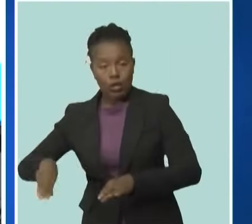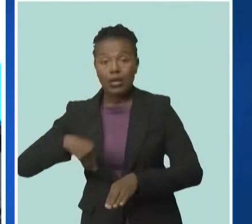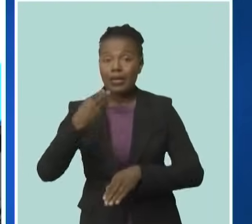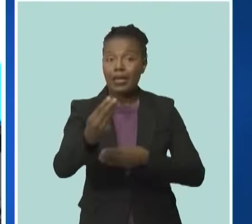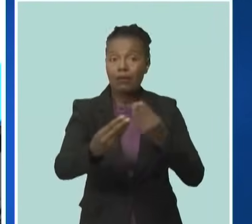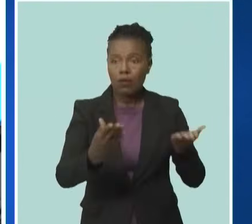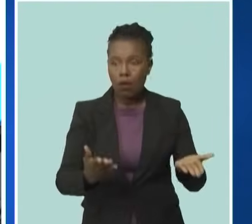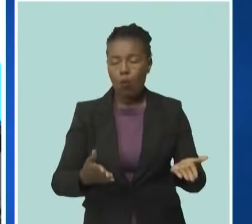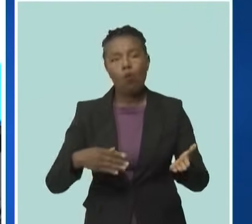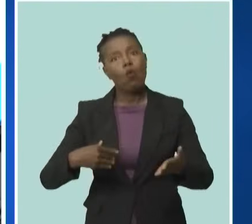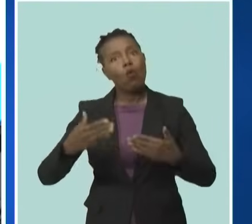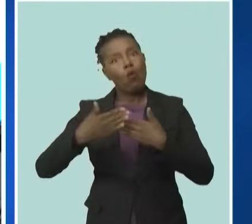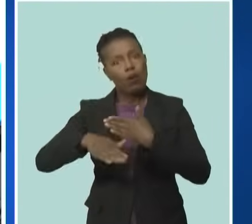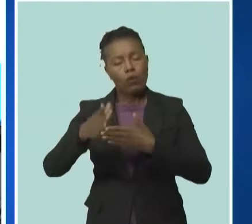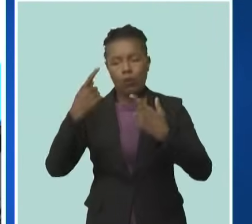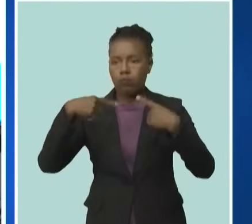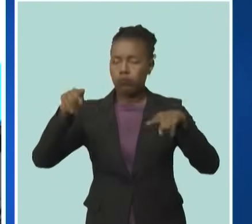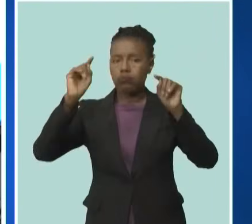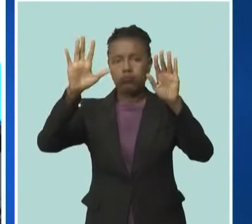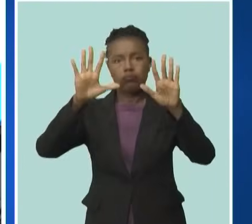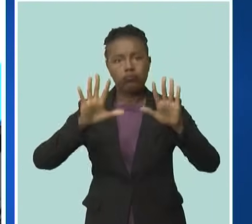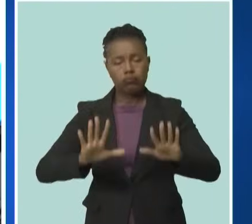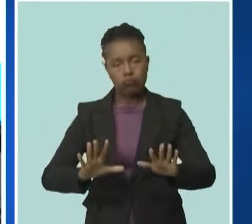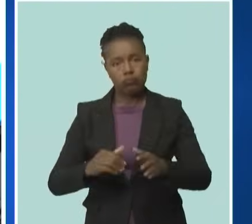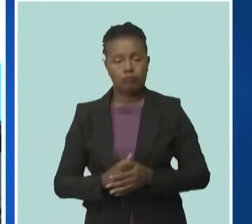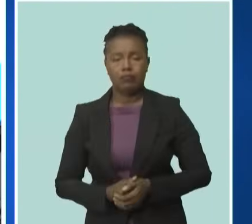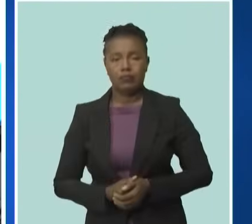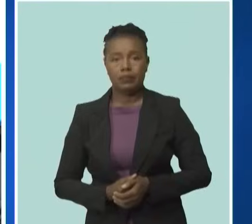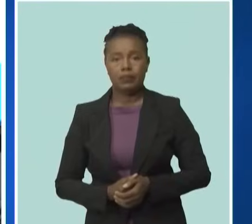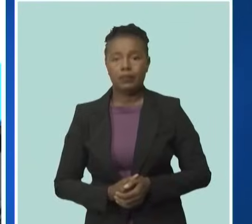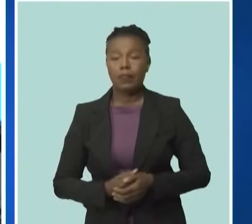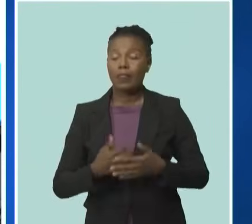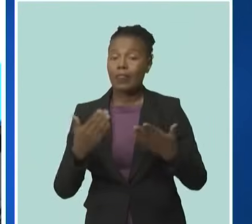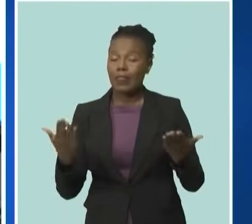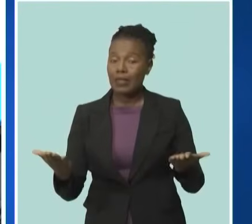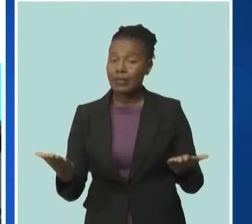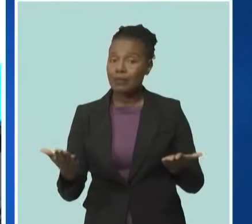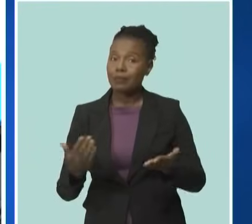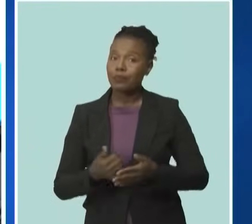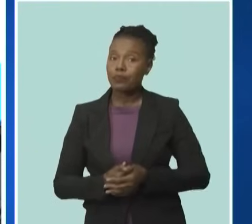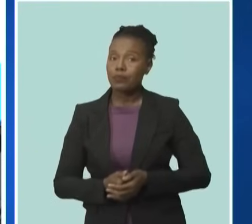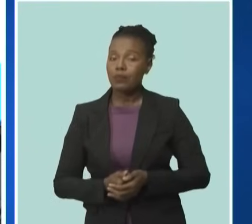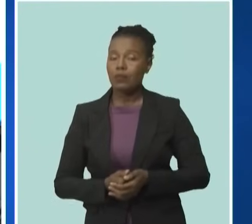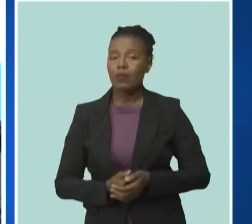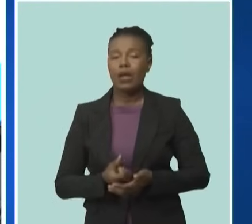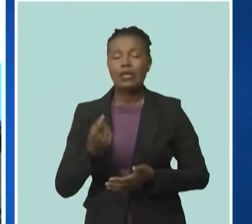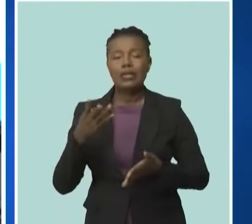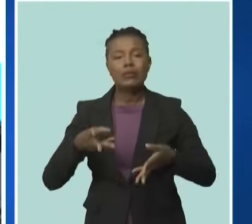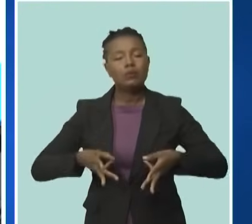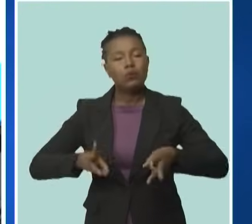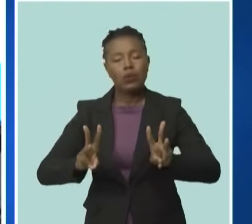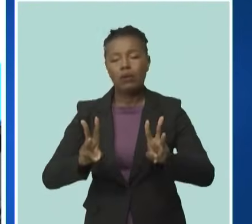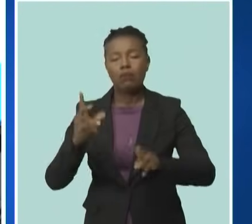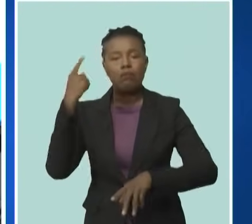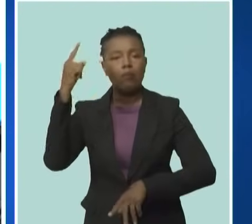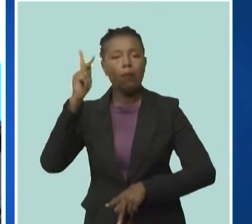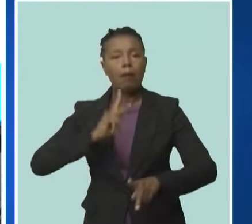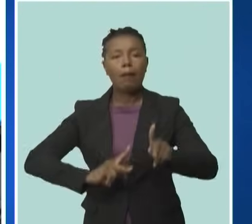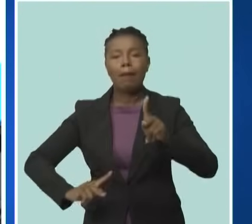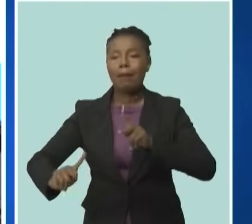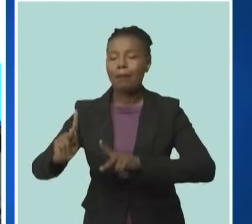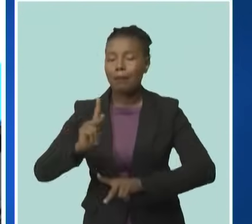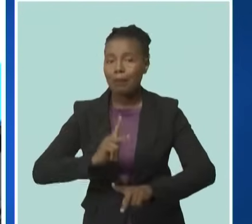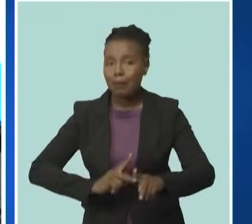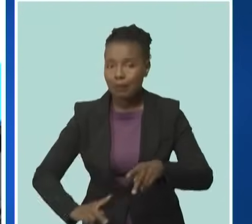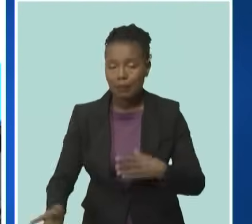results. It is not just a fundraiser. It is a movement. It is a way for everyday Barbadians, the private